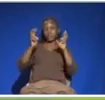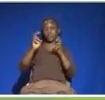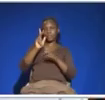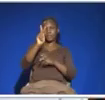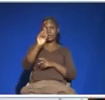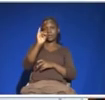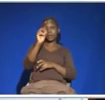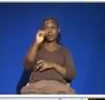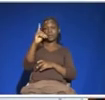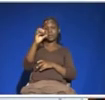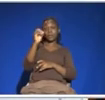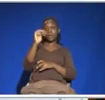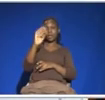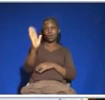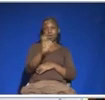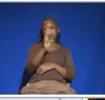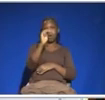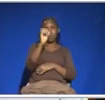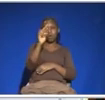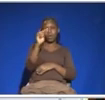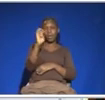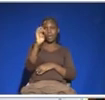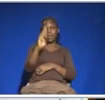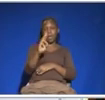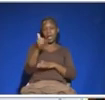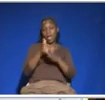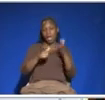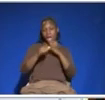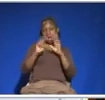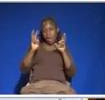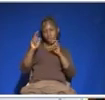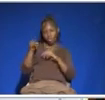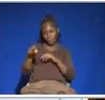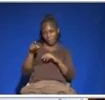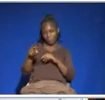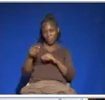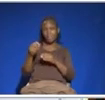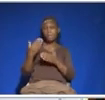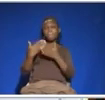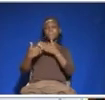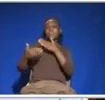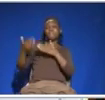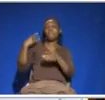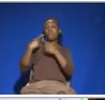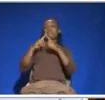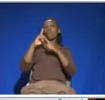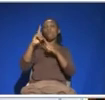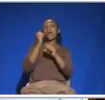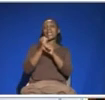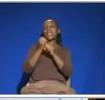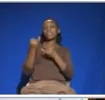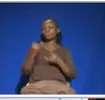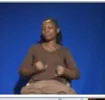Monera. So in this topic, the introduction was done in form 1,